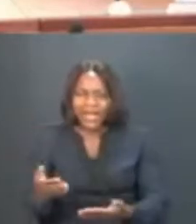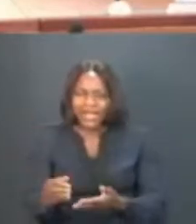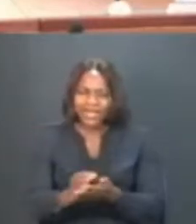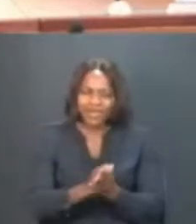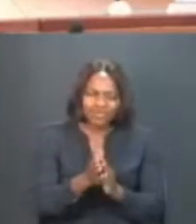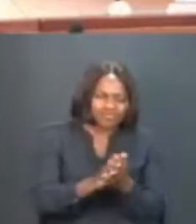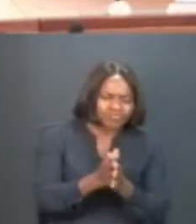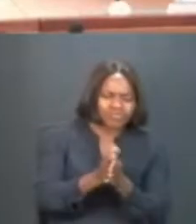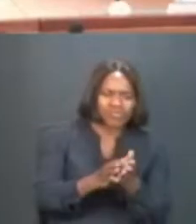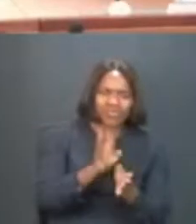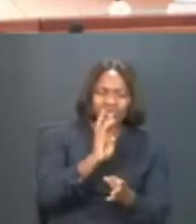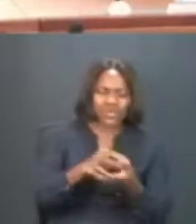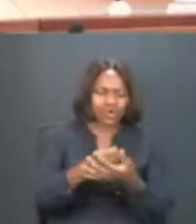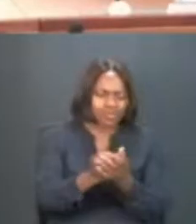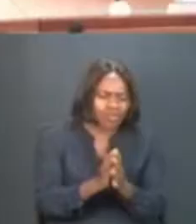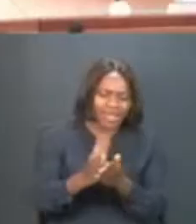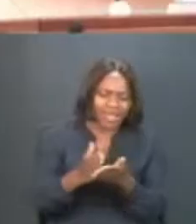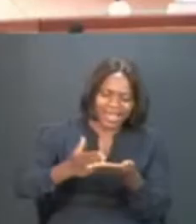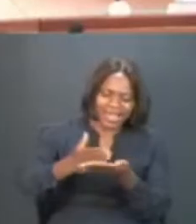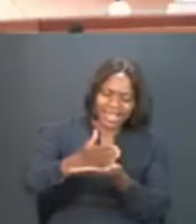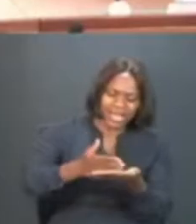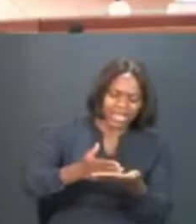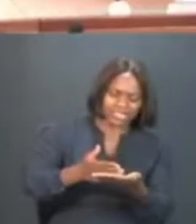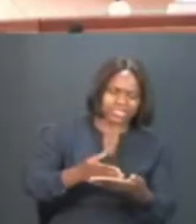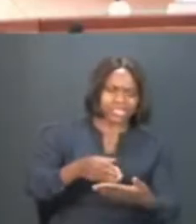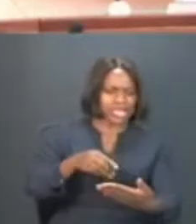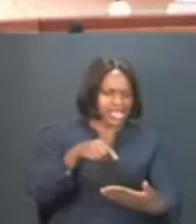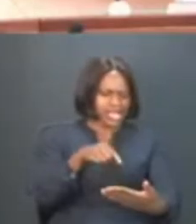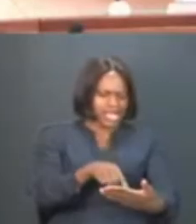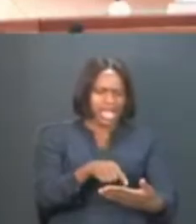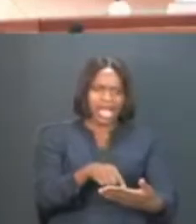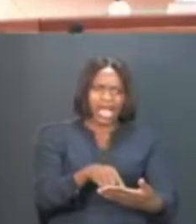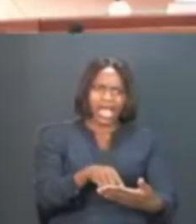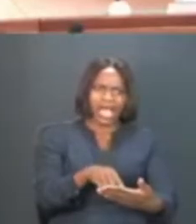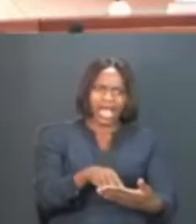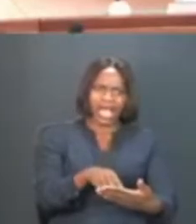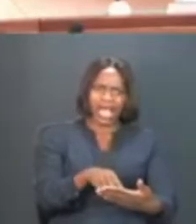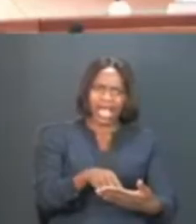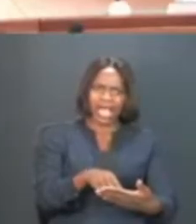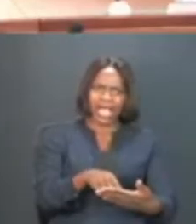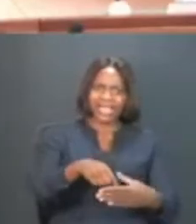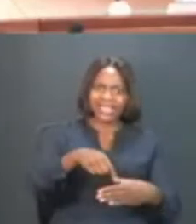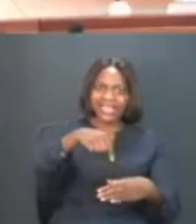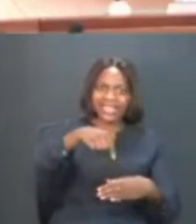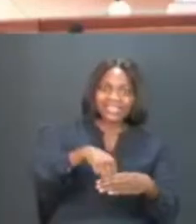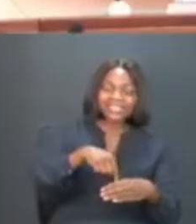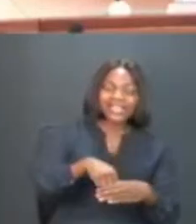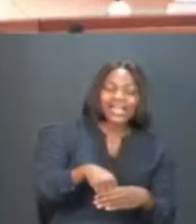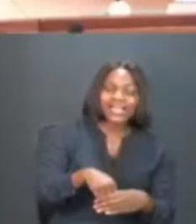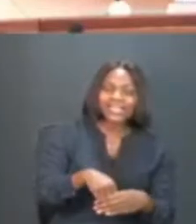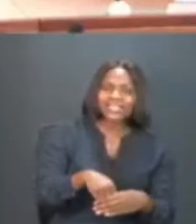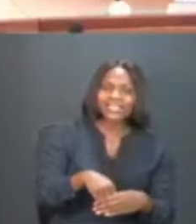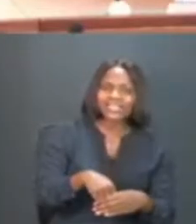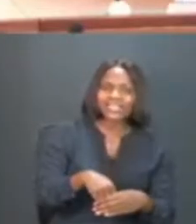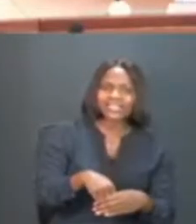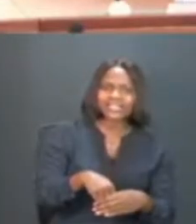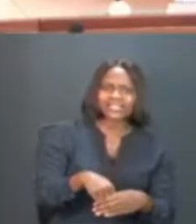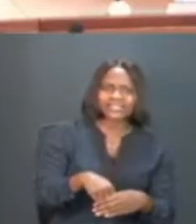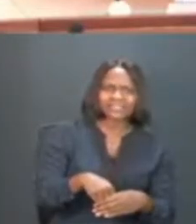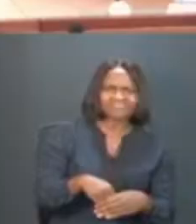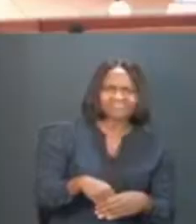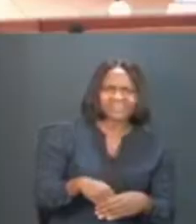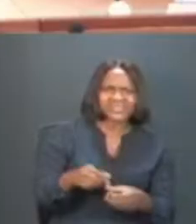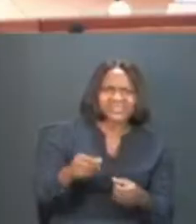wash, cut, and the mango is ripe in the inside and rotten, and the outside